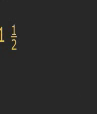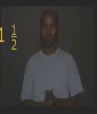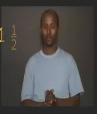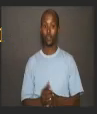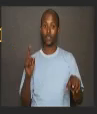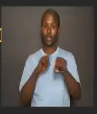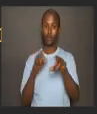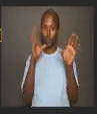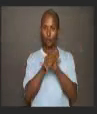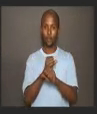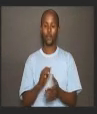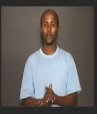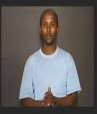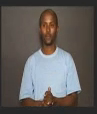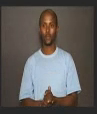Time's up.